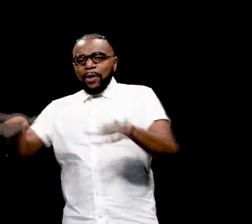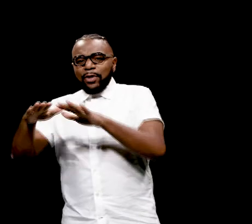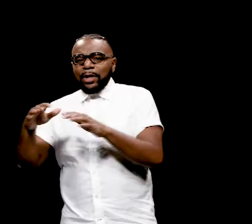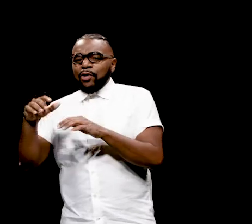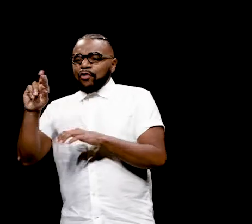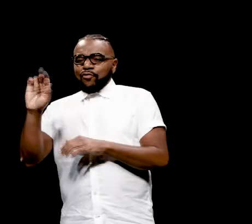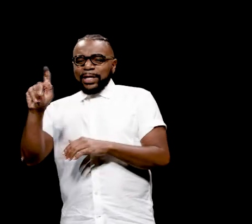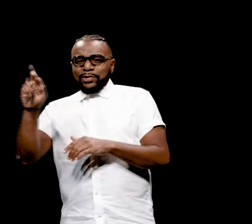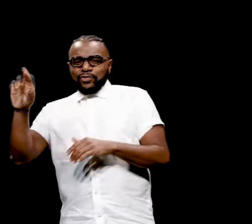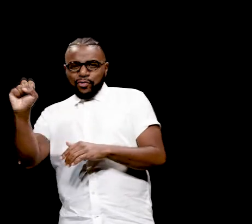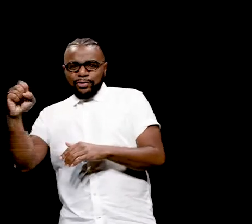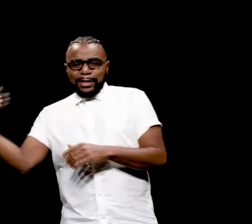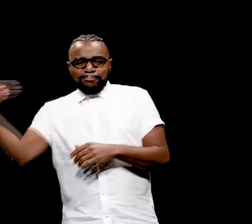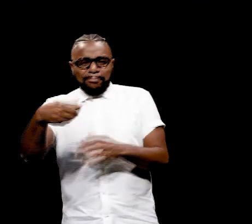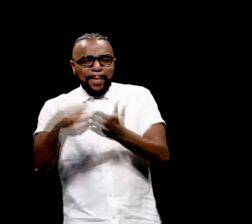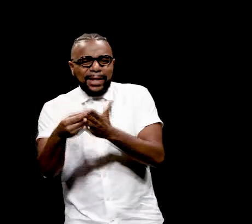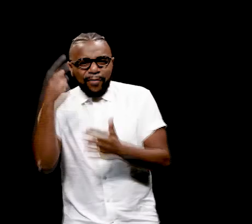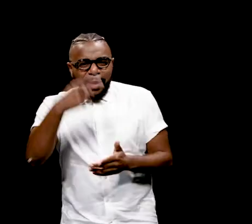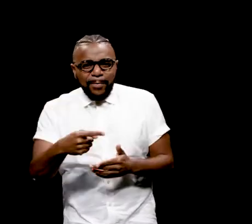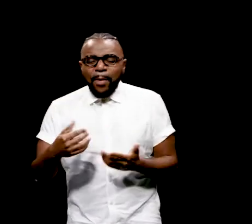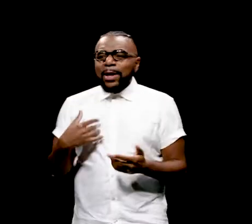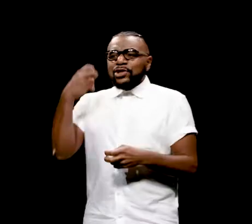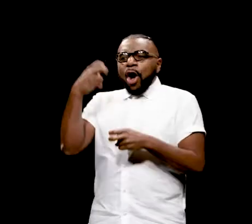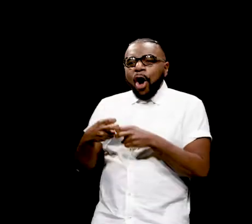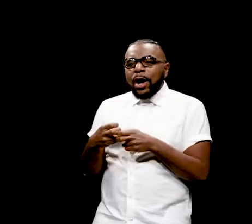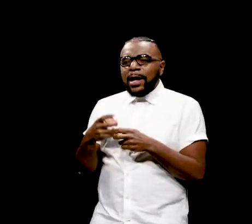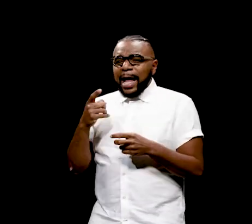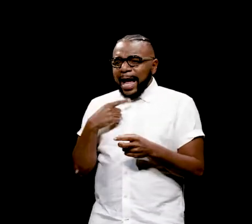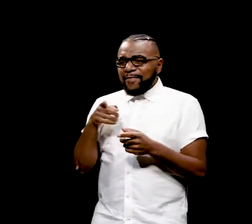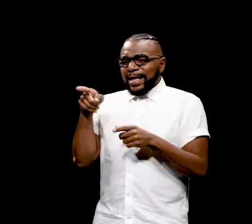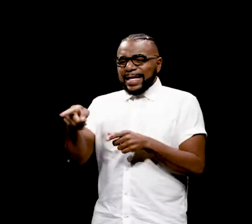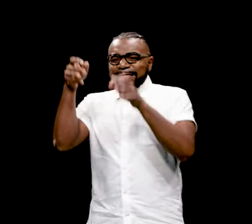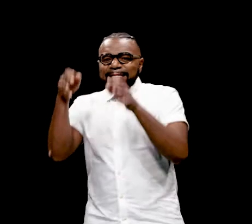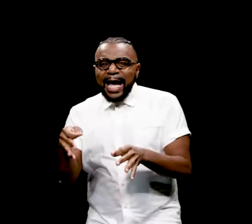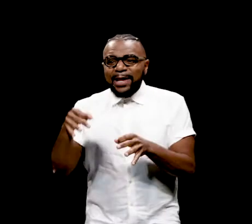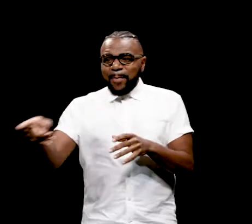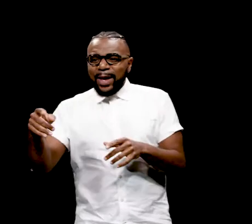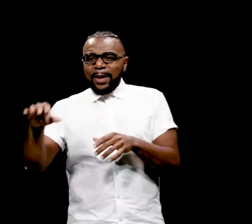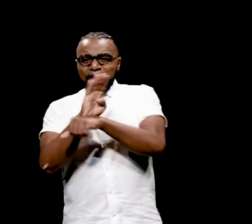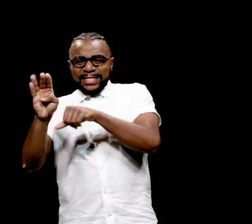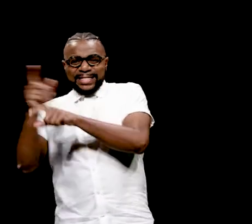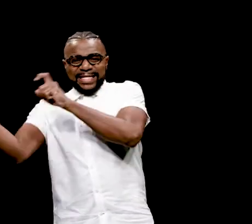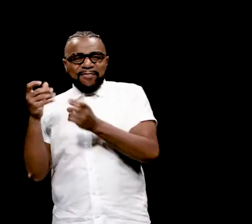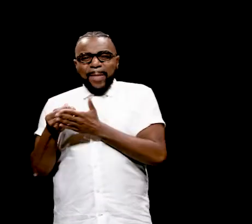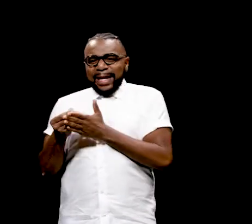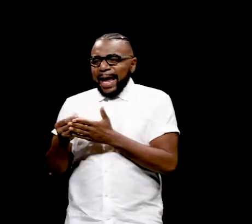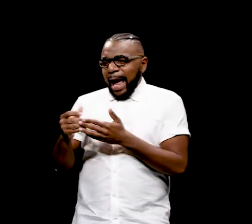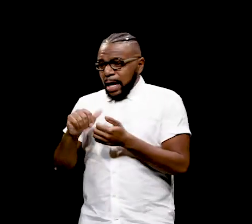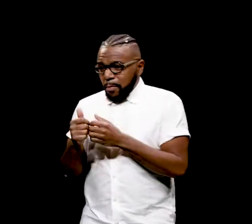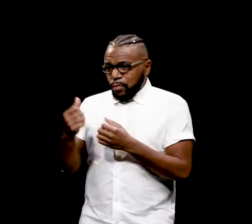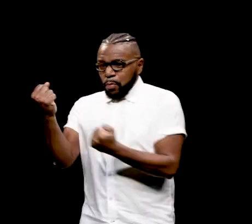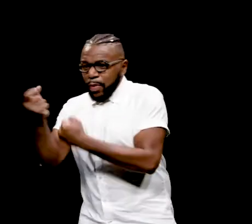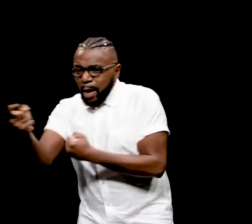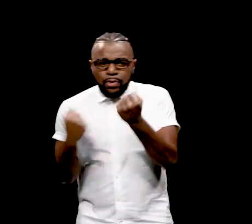when hard decisions are going to be made, which side of the equation he'll be on. Alternatively, my small donor campaign has been